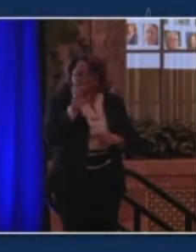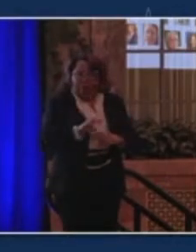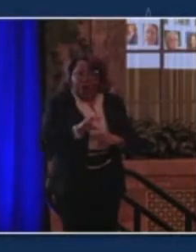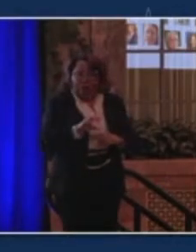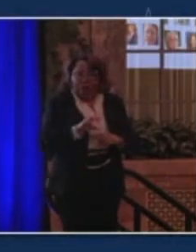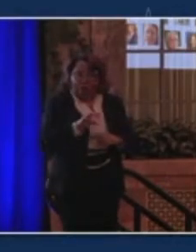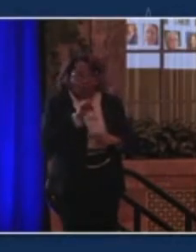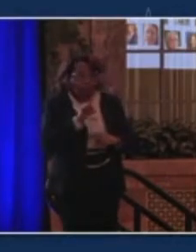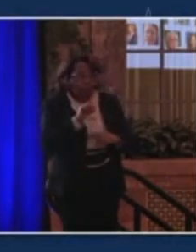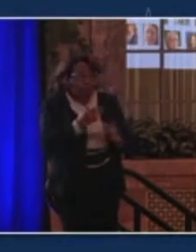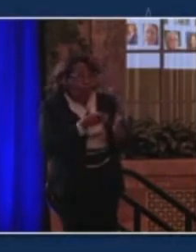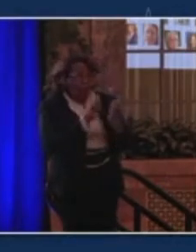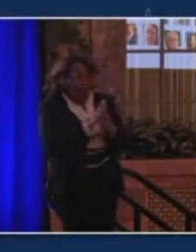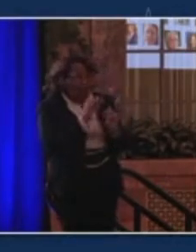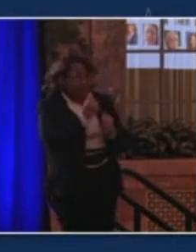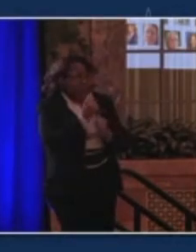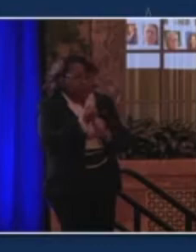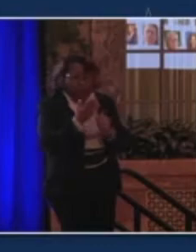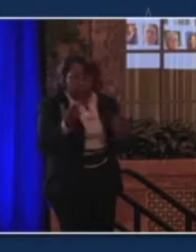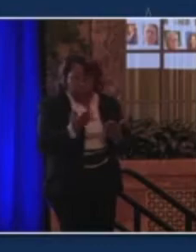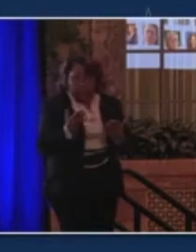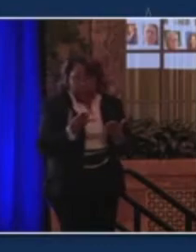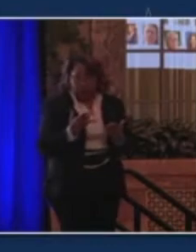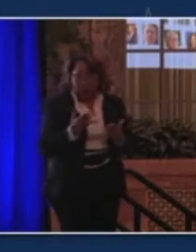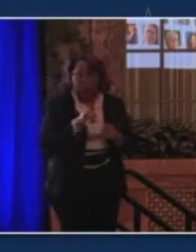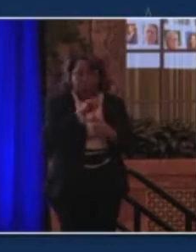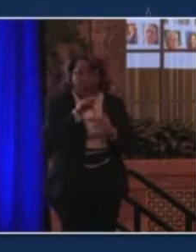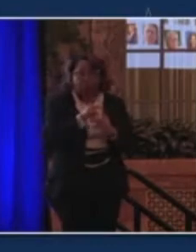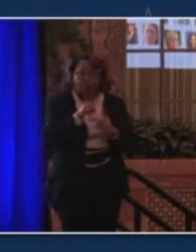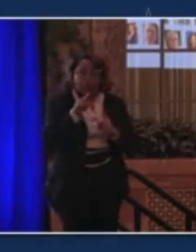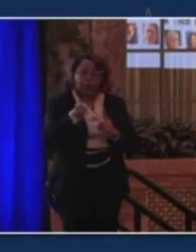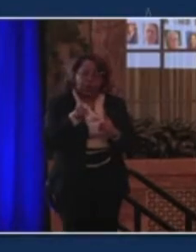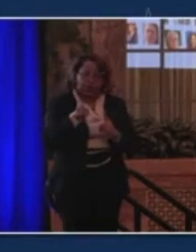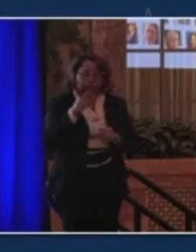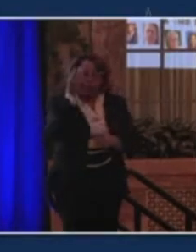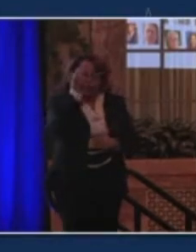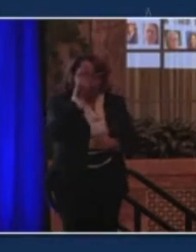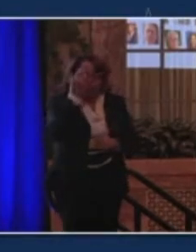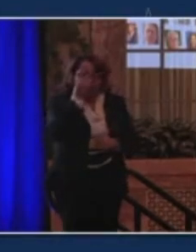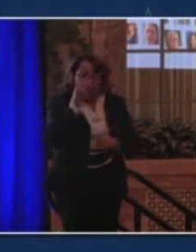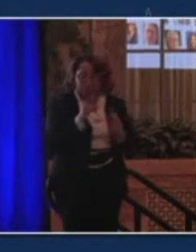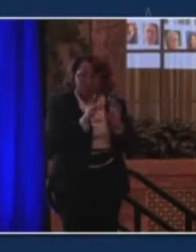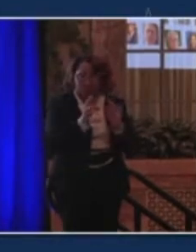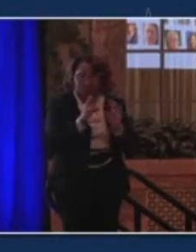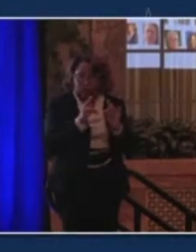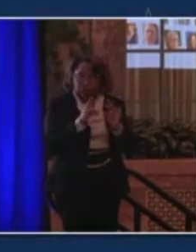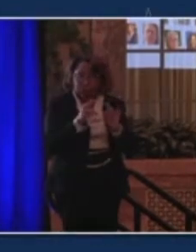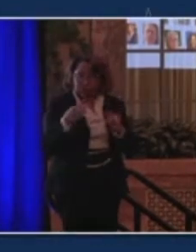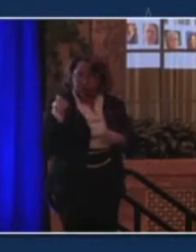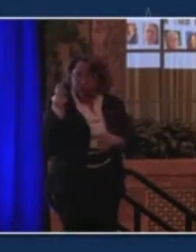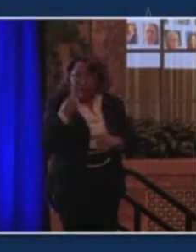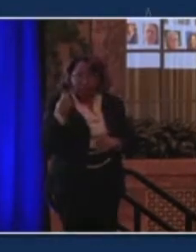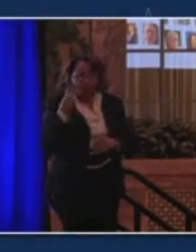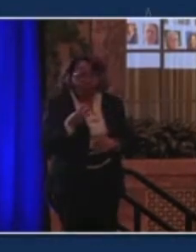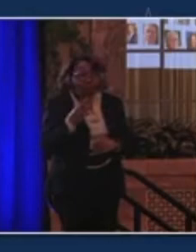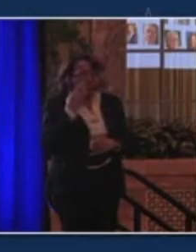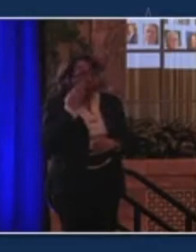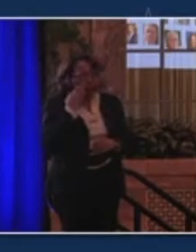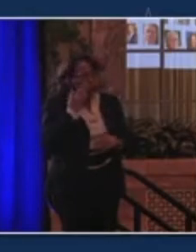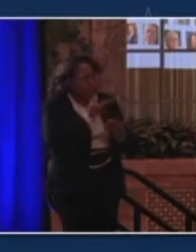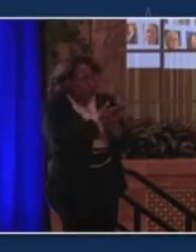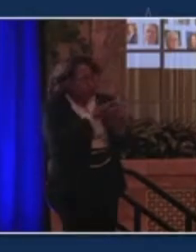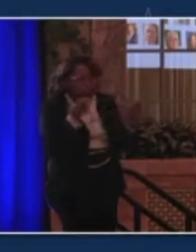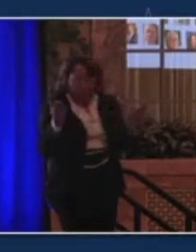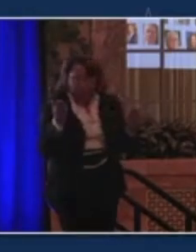what I ask of everyone here this evening is that when you reflect on the story of Mayor Harold Washington, know that you,